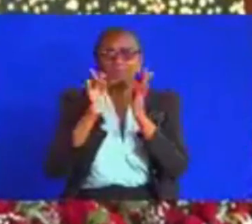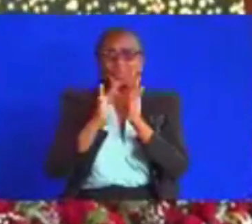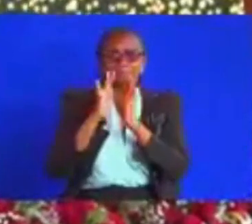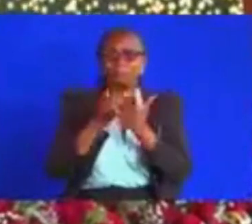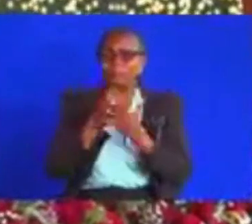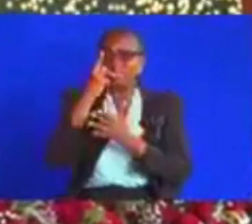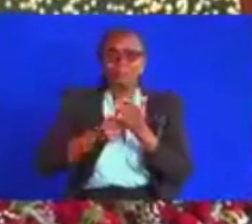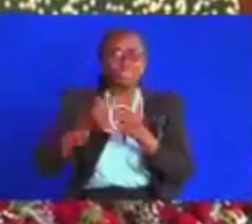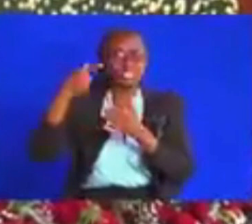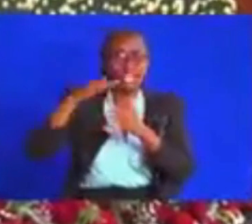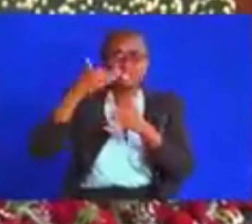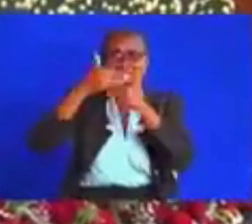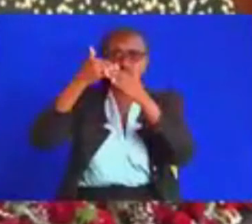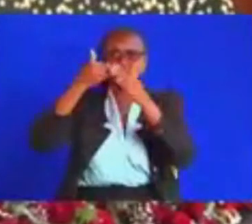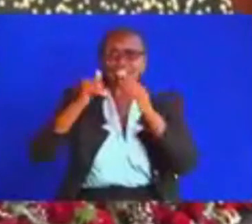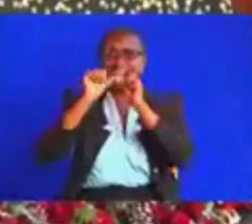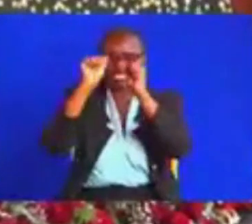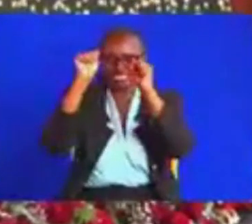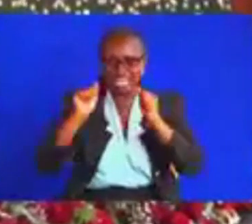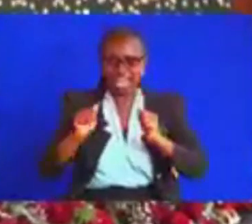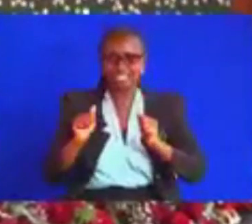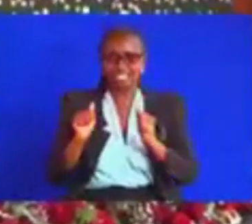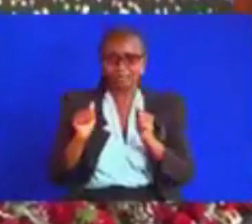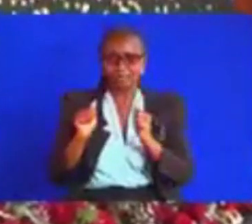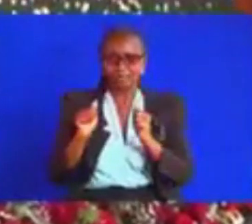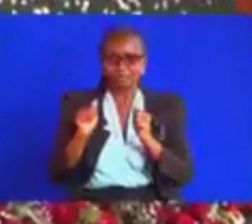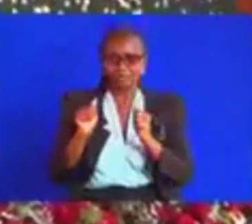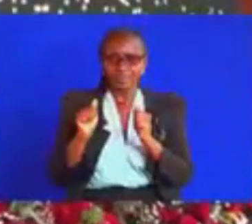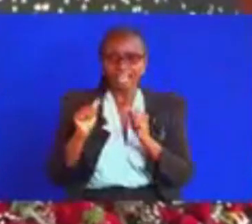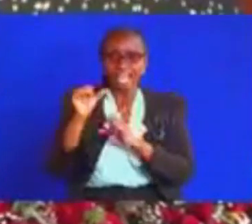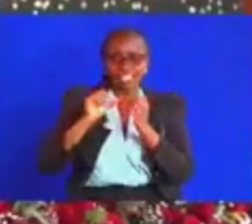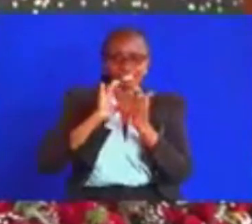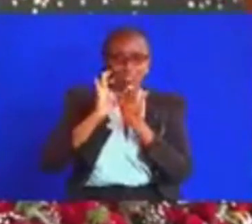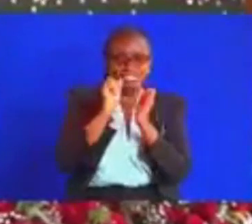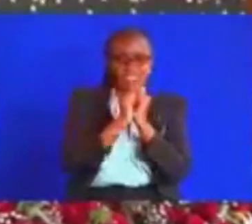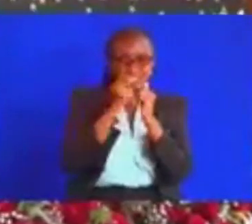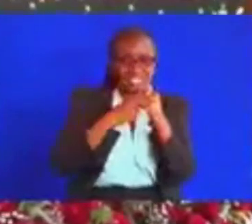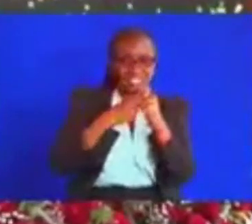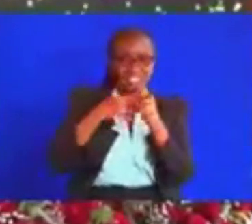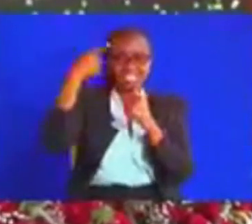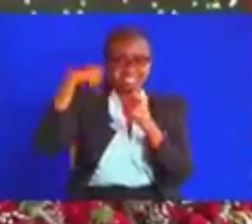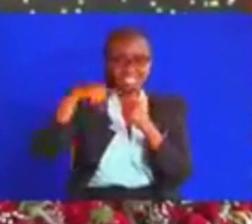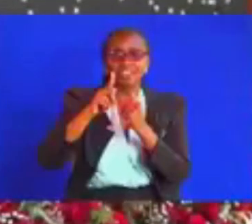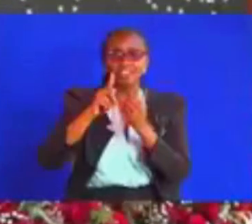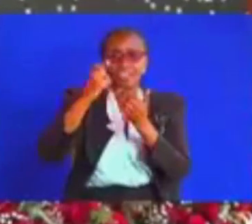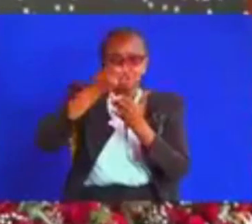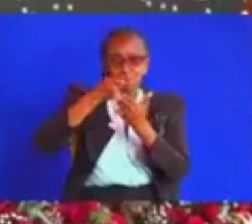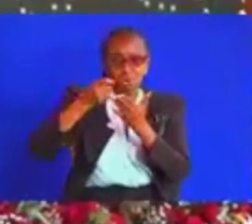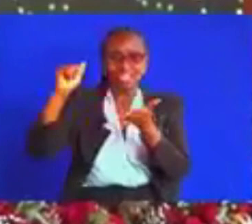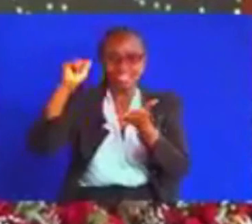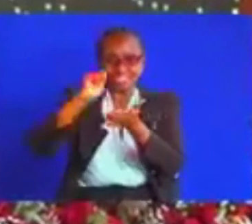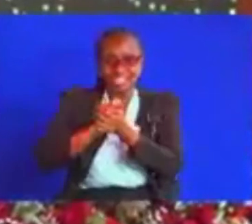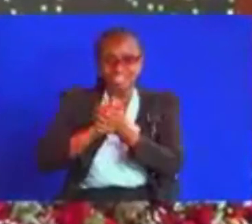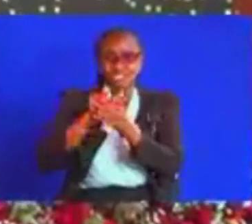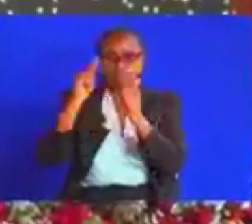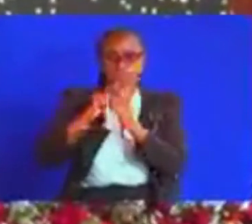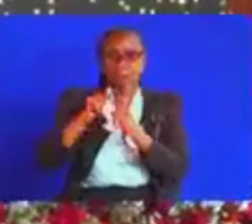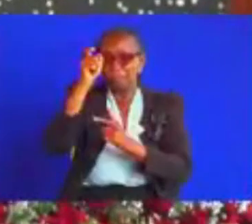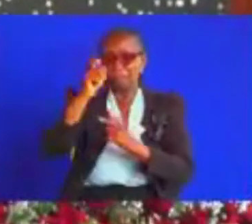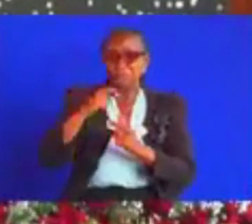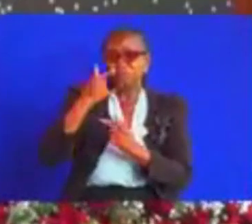they built an altar in verse 23 of Acts 17. And they wrote that inscription to an unknown